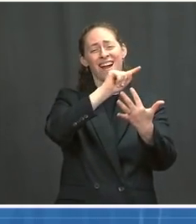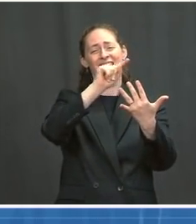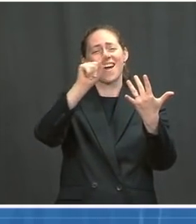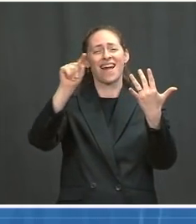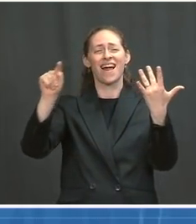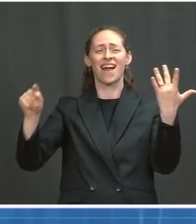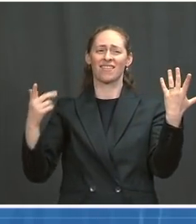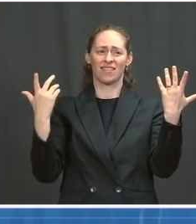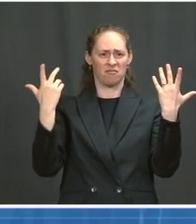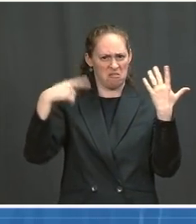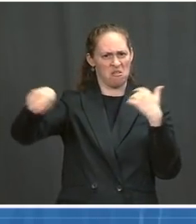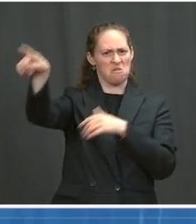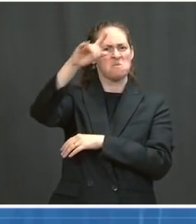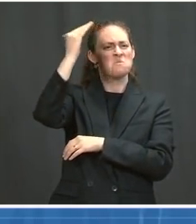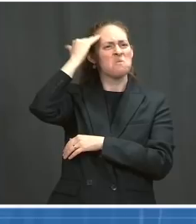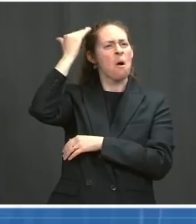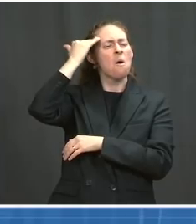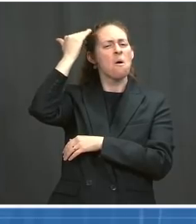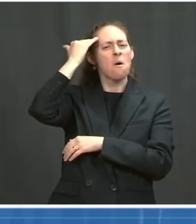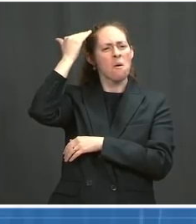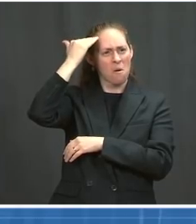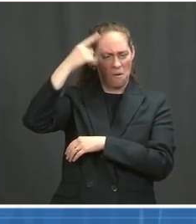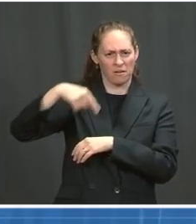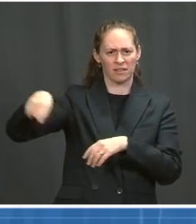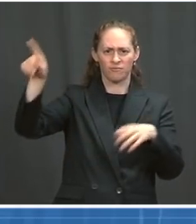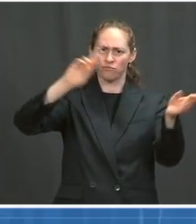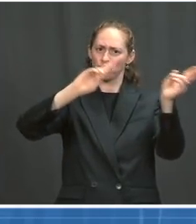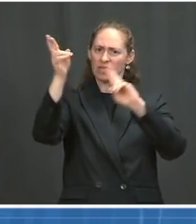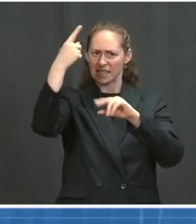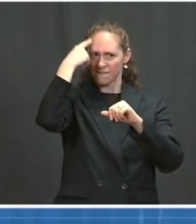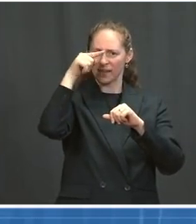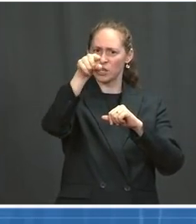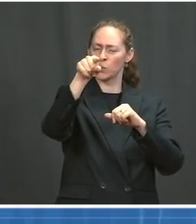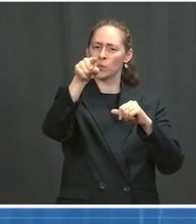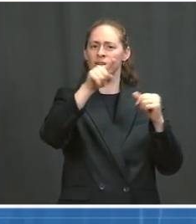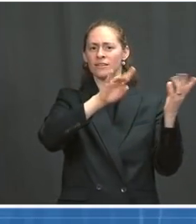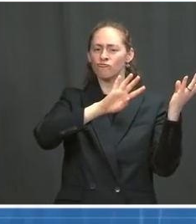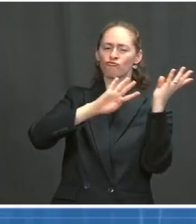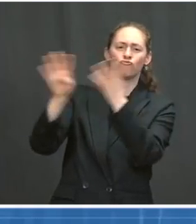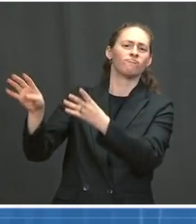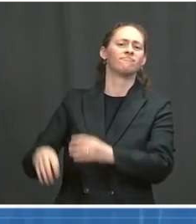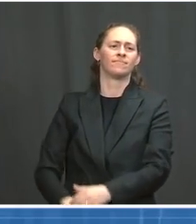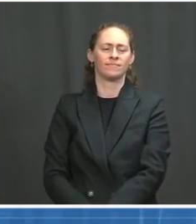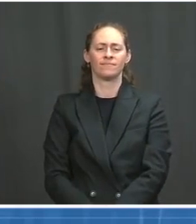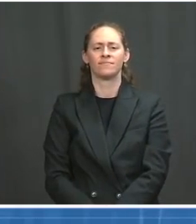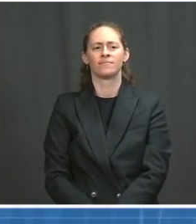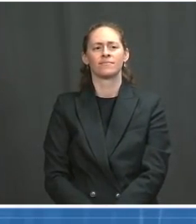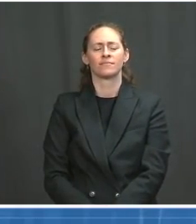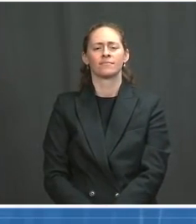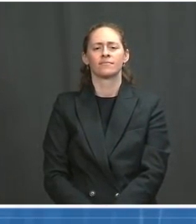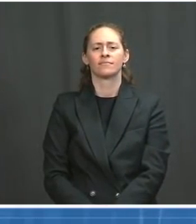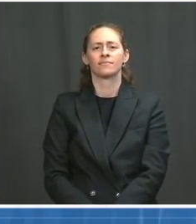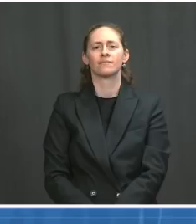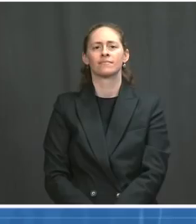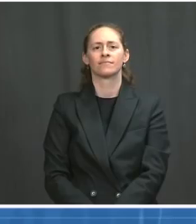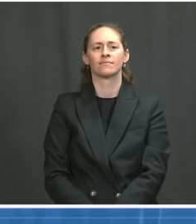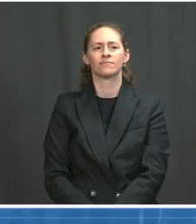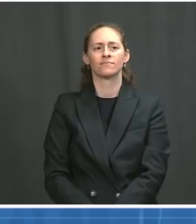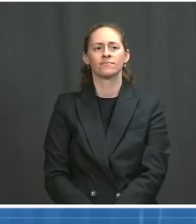at all of their locations nationwide, more than 20,000 stores in communities across the country.